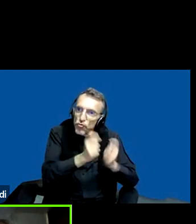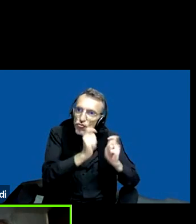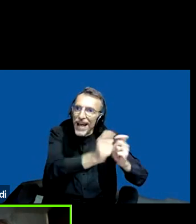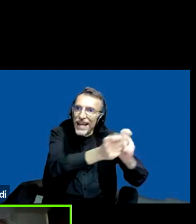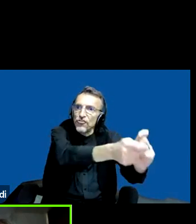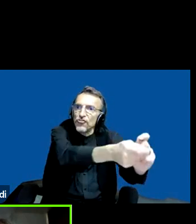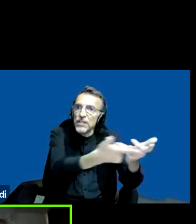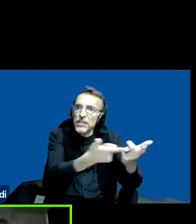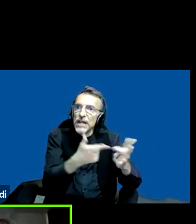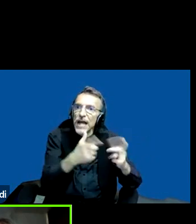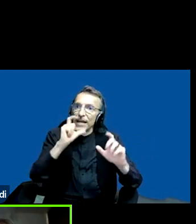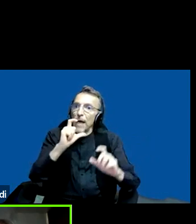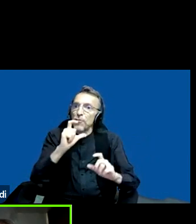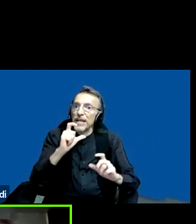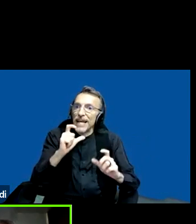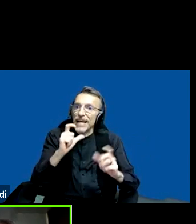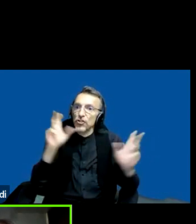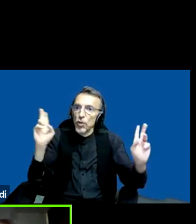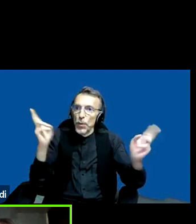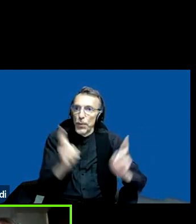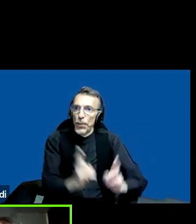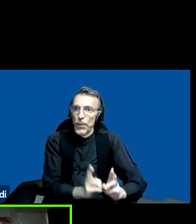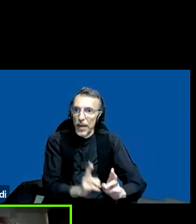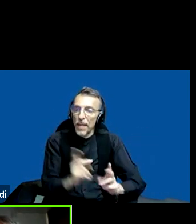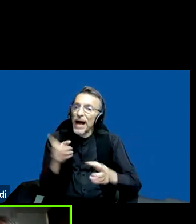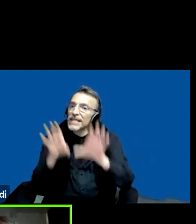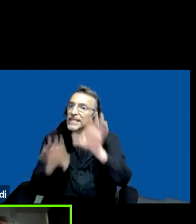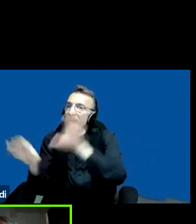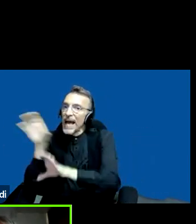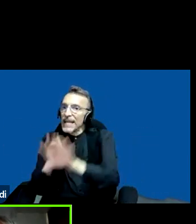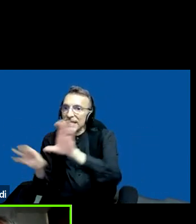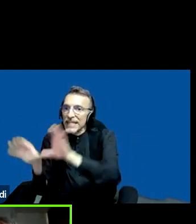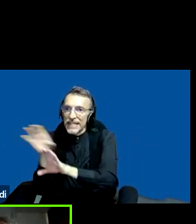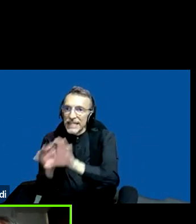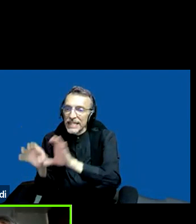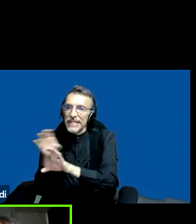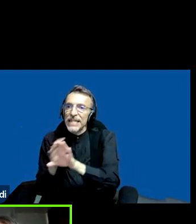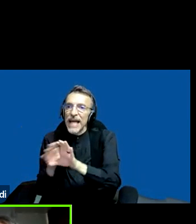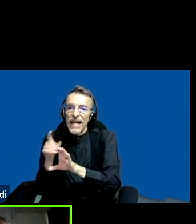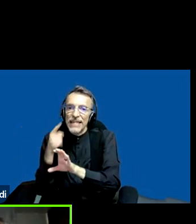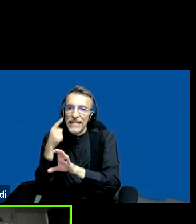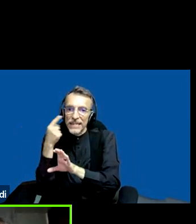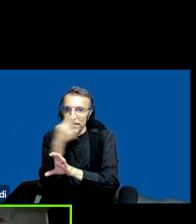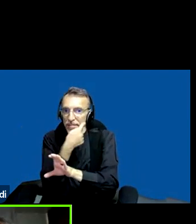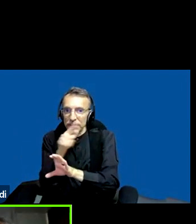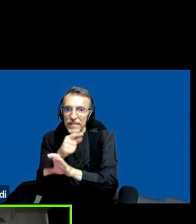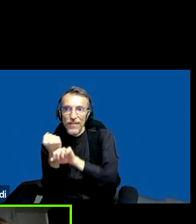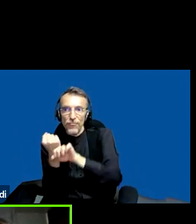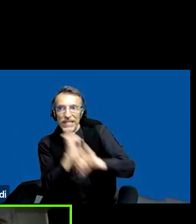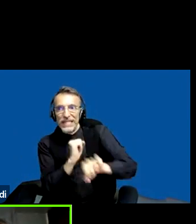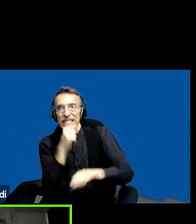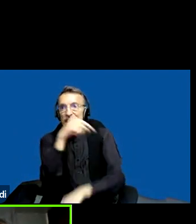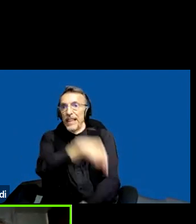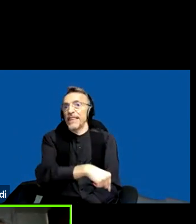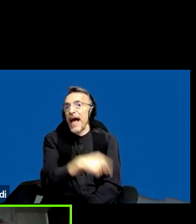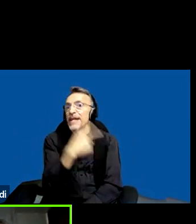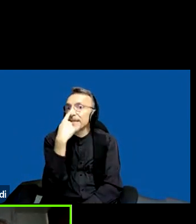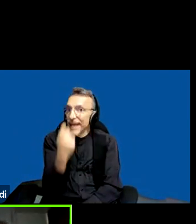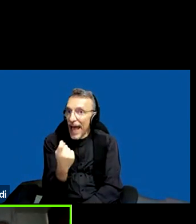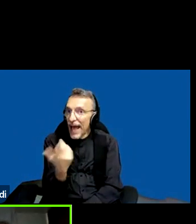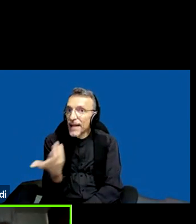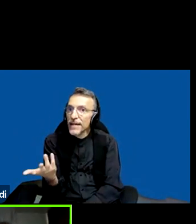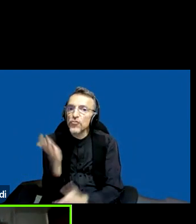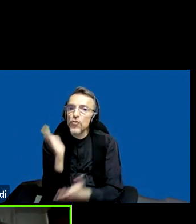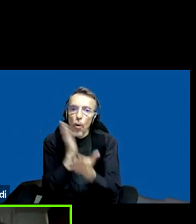towards decarbonisation, but there are also signs already that a retrenching has taken place, which could end up resisting that. And I think it's there are